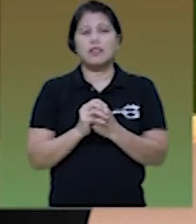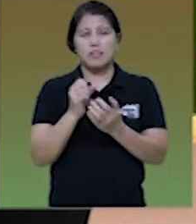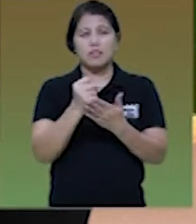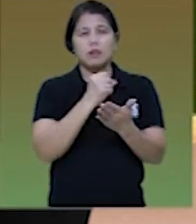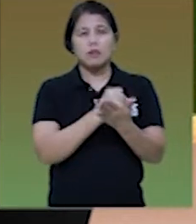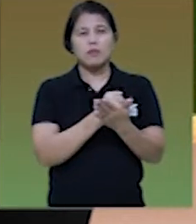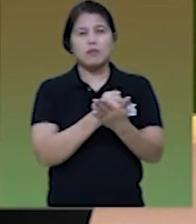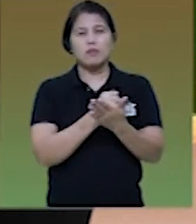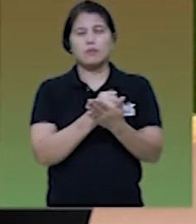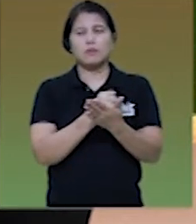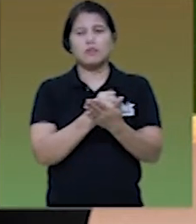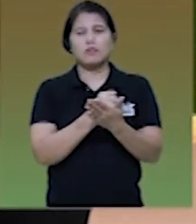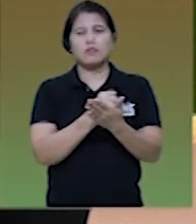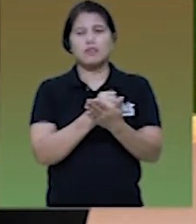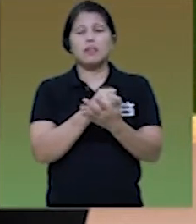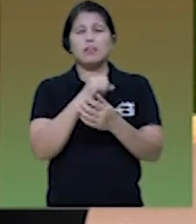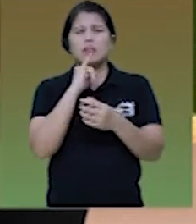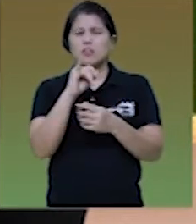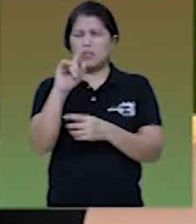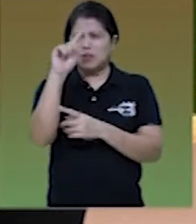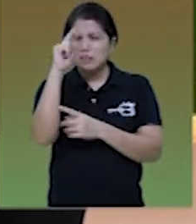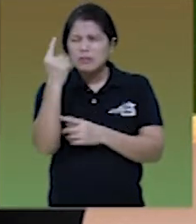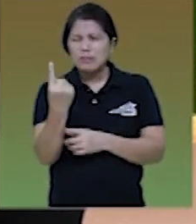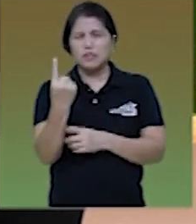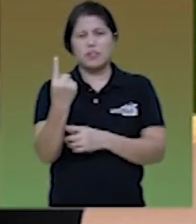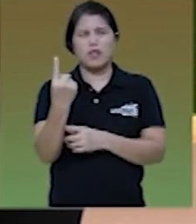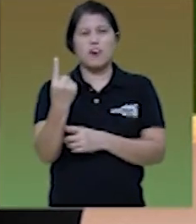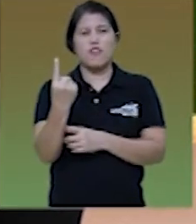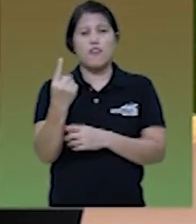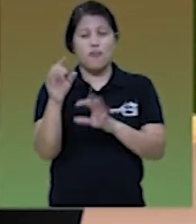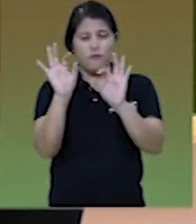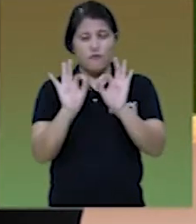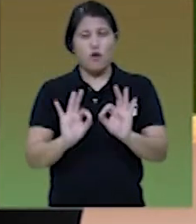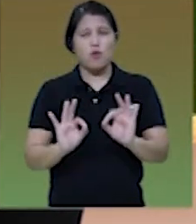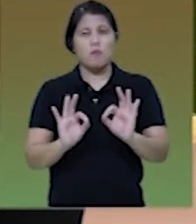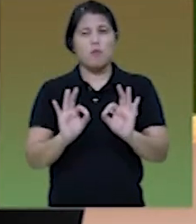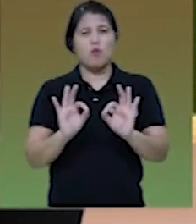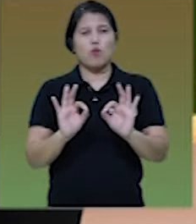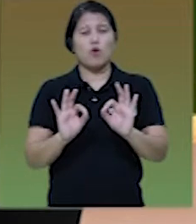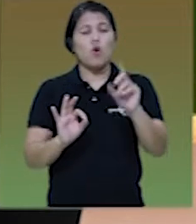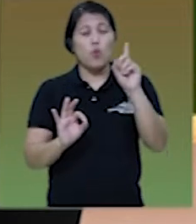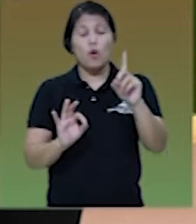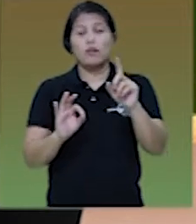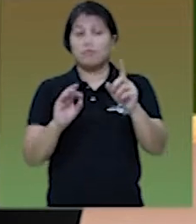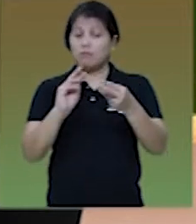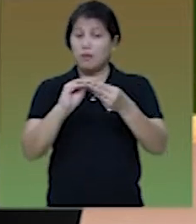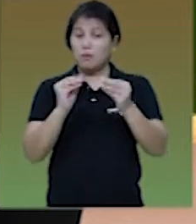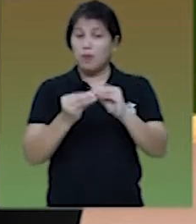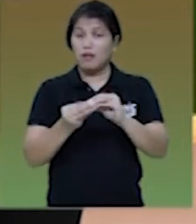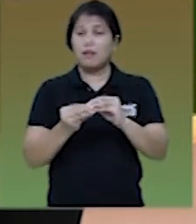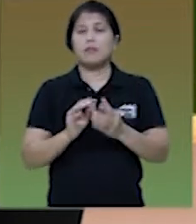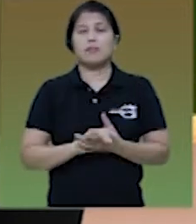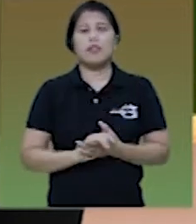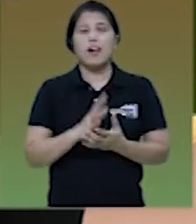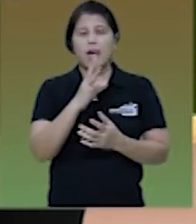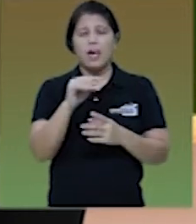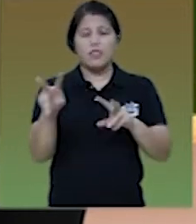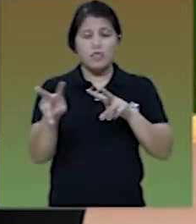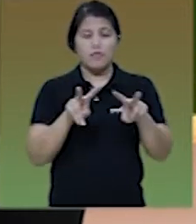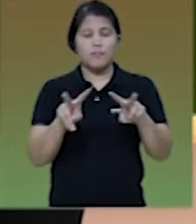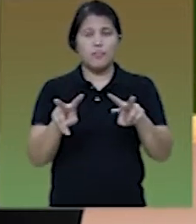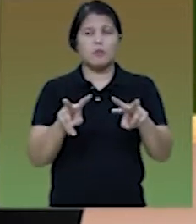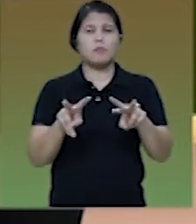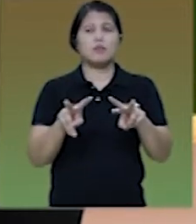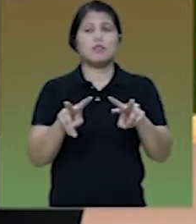talked about in the sentence is in singular form or one in number, and when the